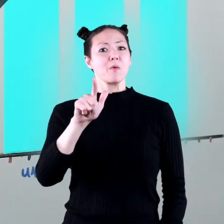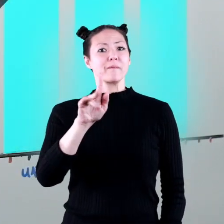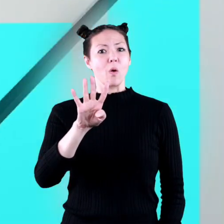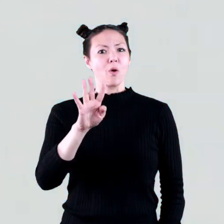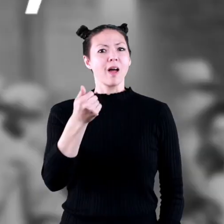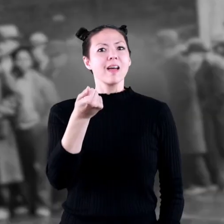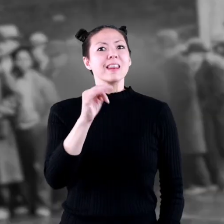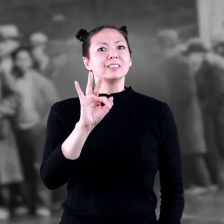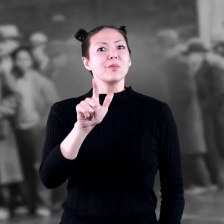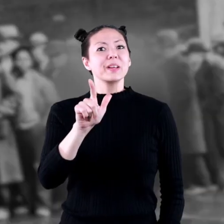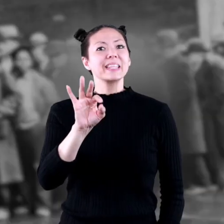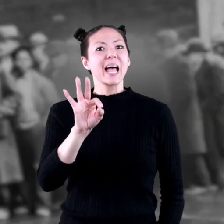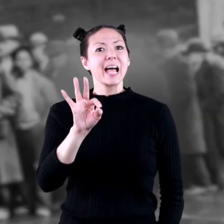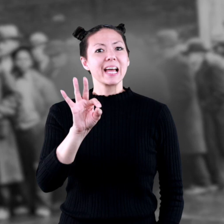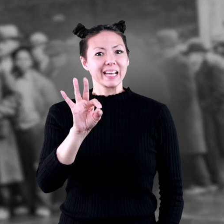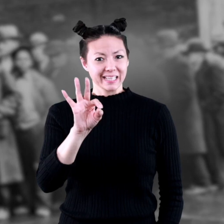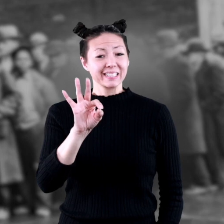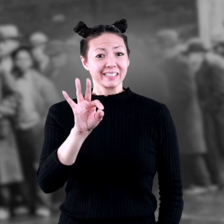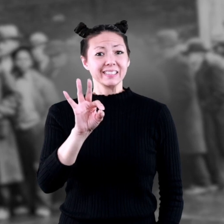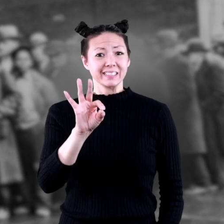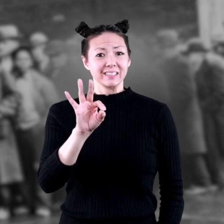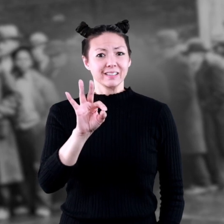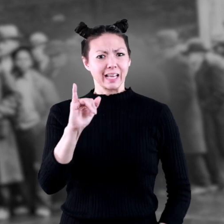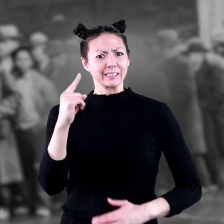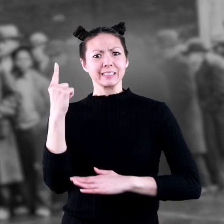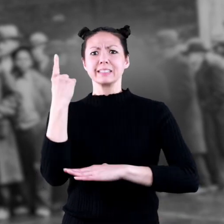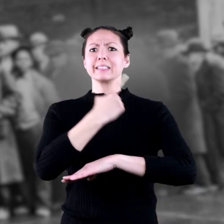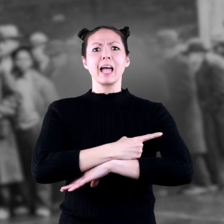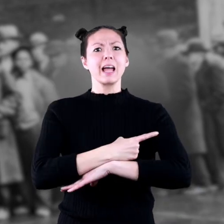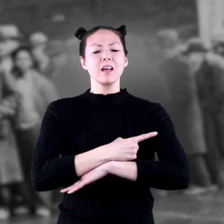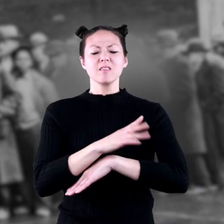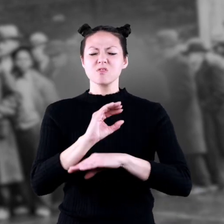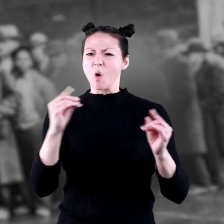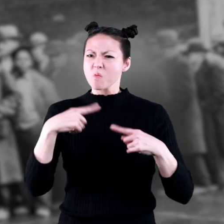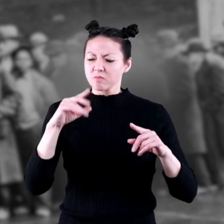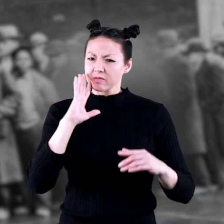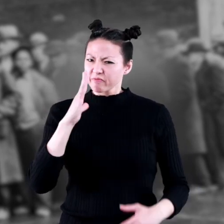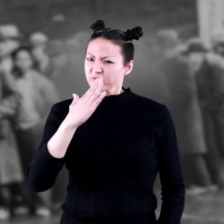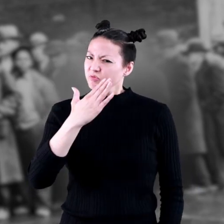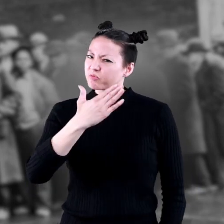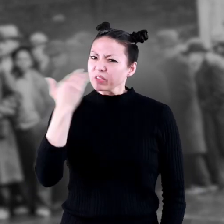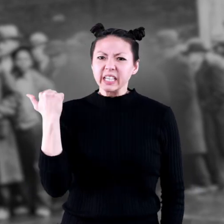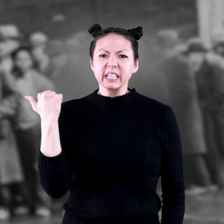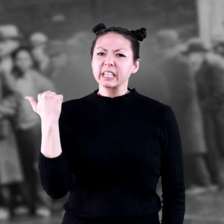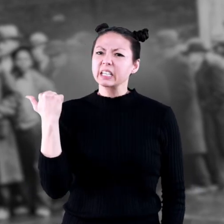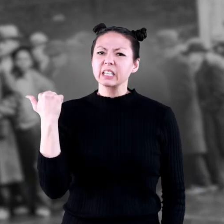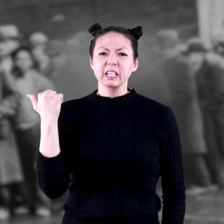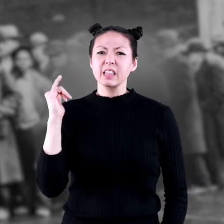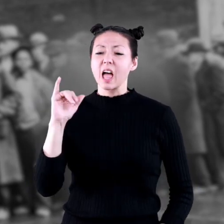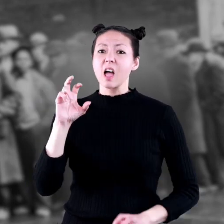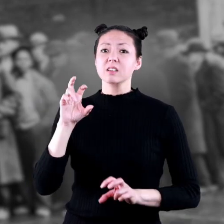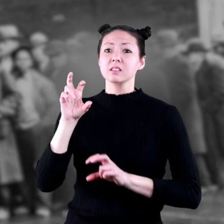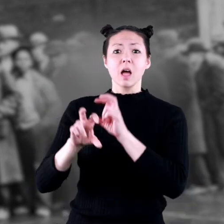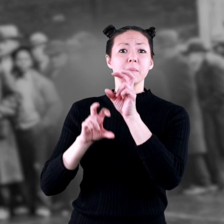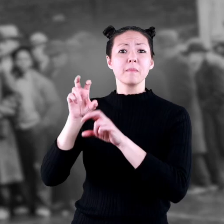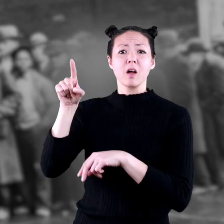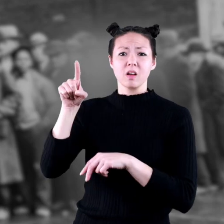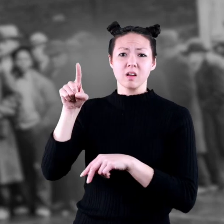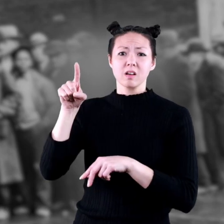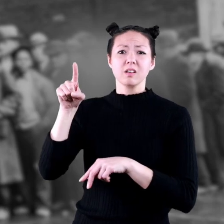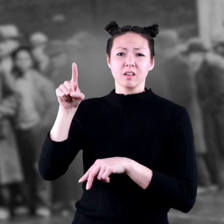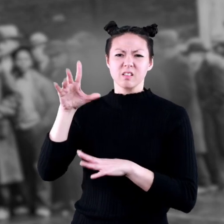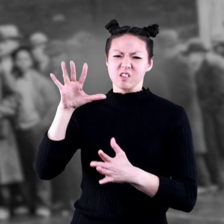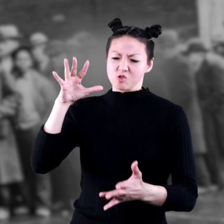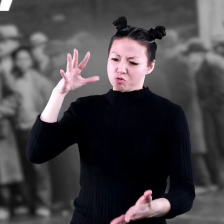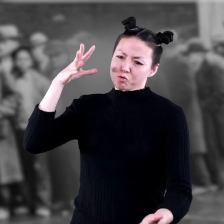investments. Well, October 24th, 1929 was a day nobody will ever forget when it comes